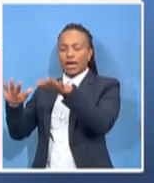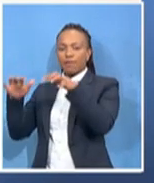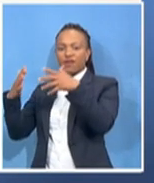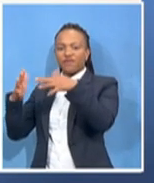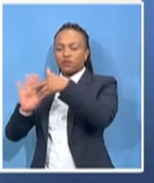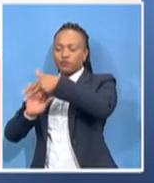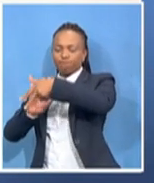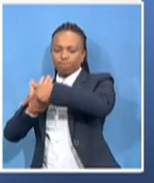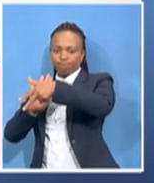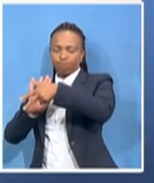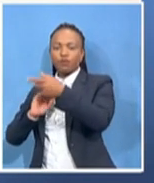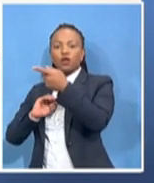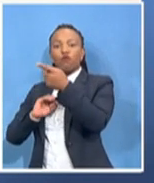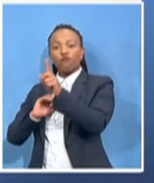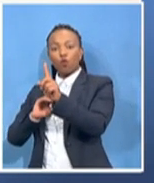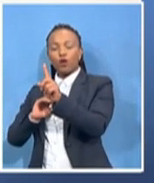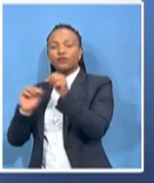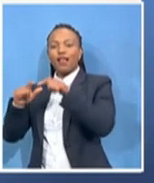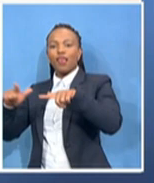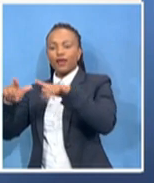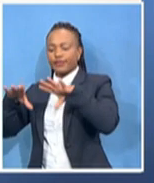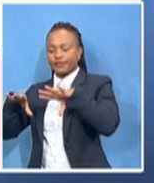Land Restitution Act.